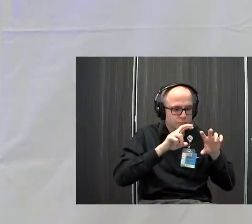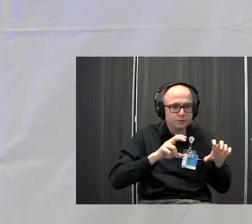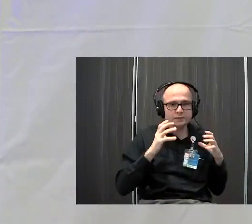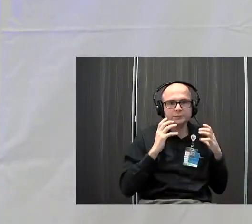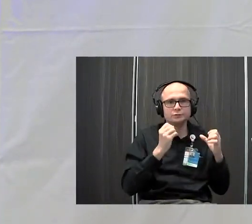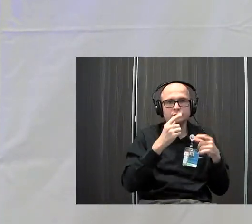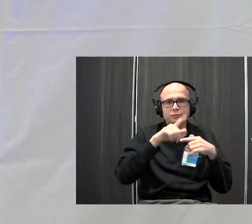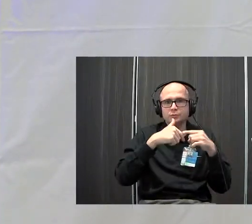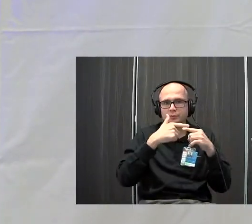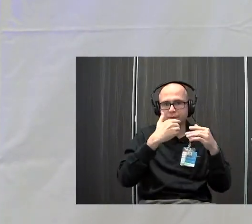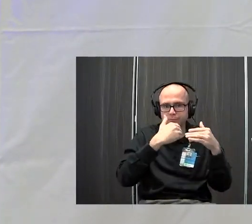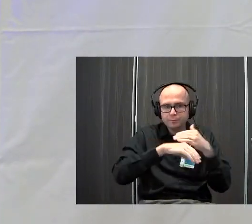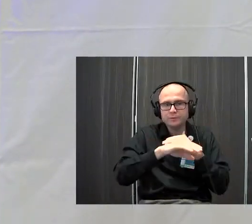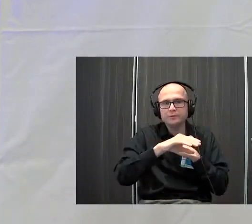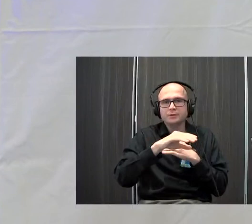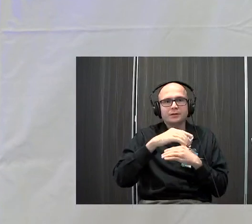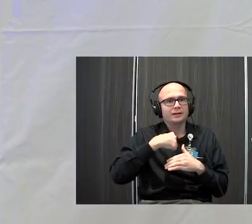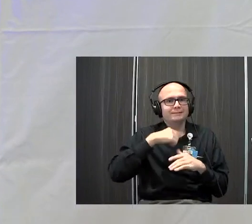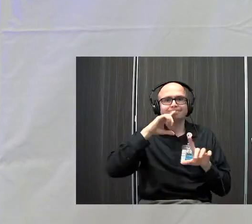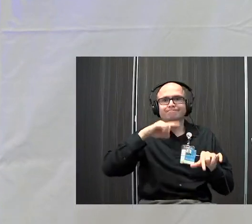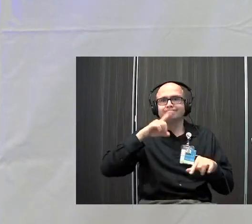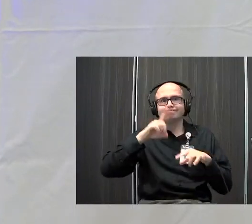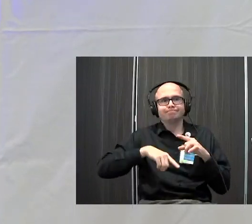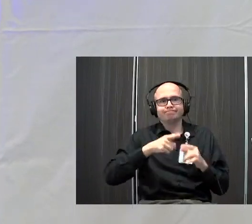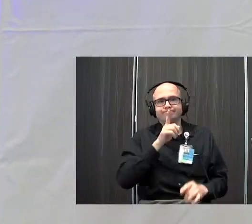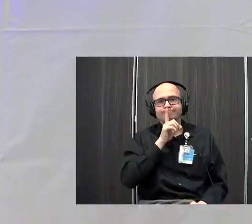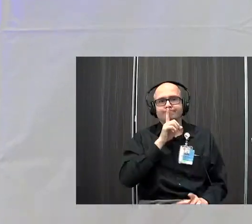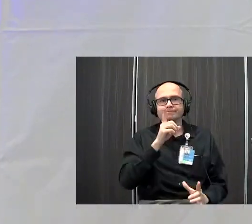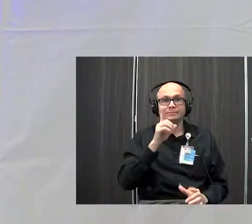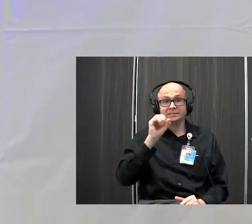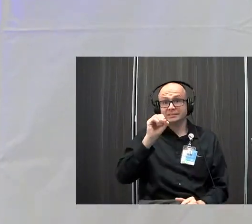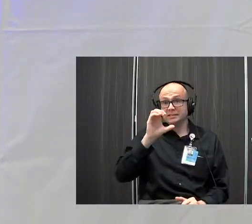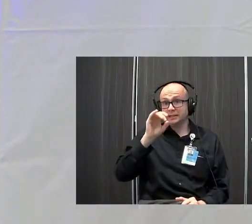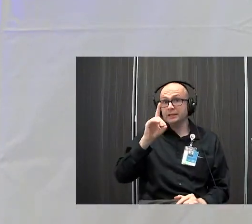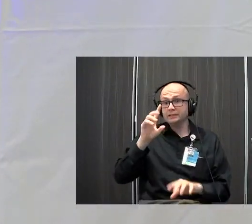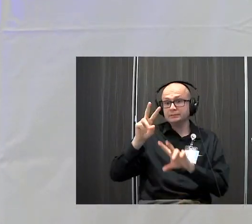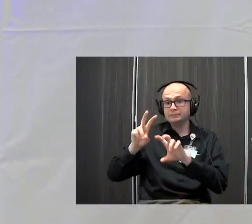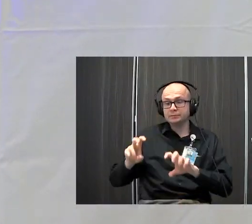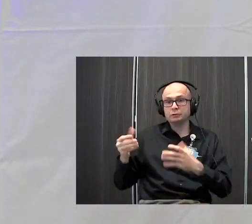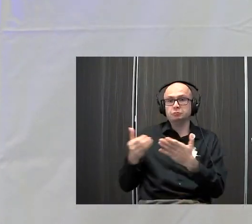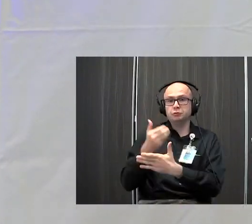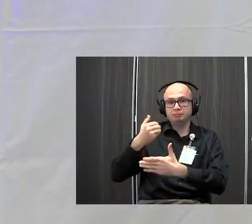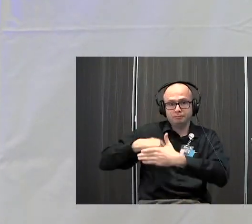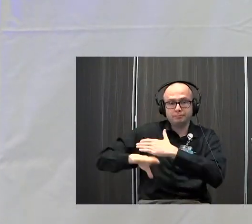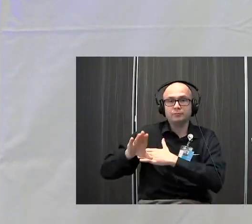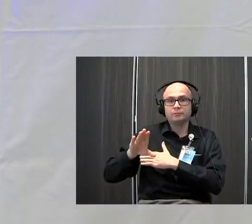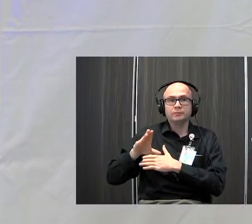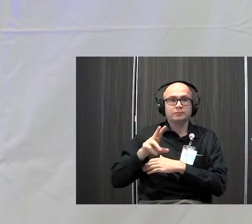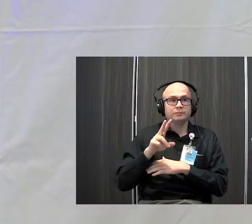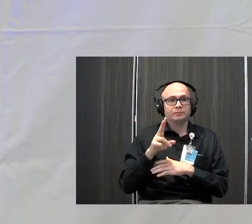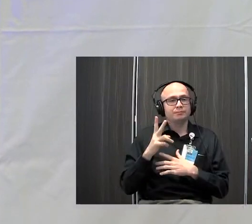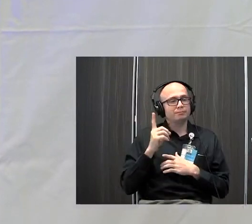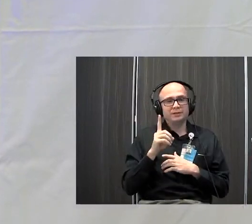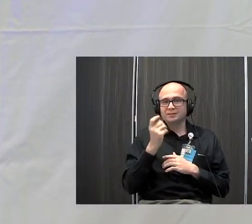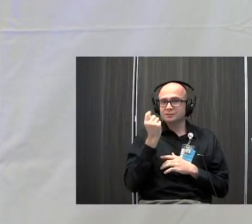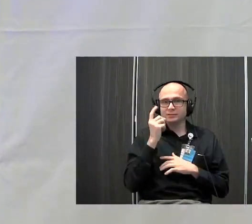at birth, I don't have that answer. We screen for SCID at birth. That's part of our newborn screen. But until we start